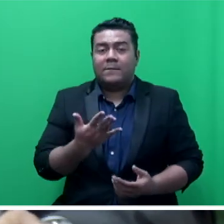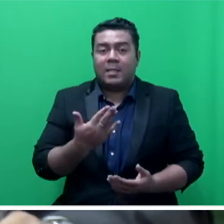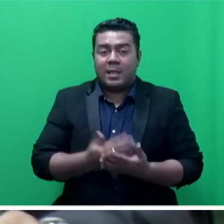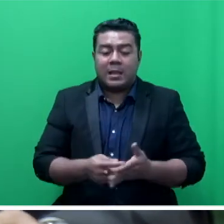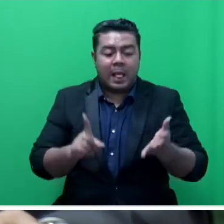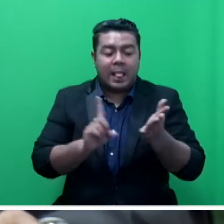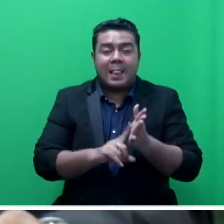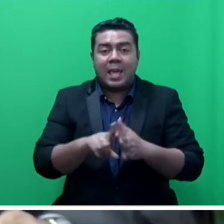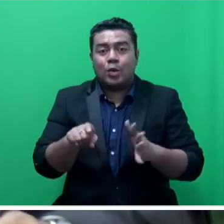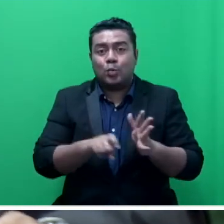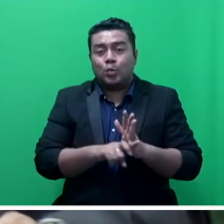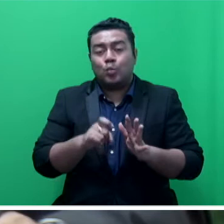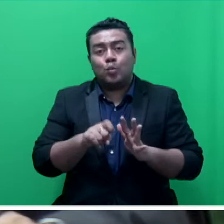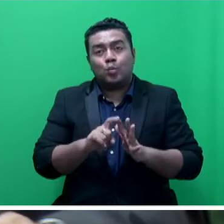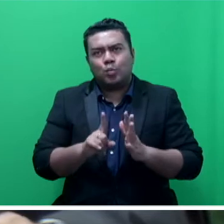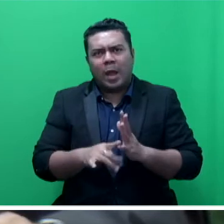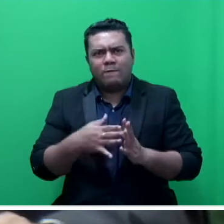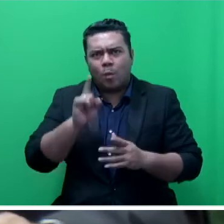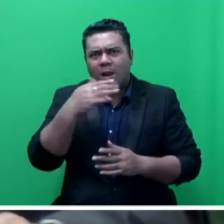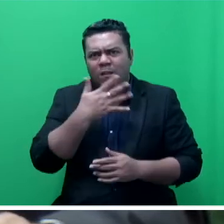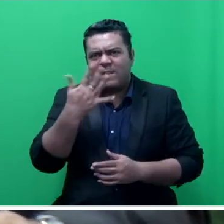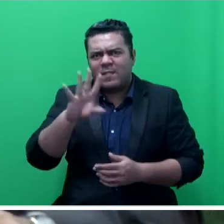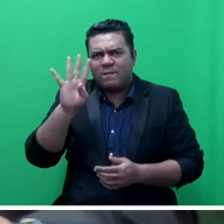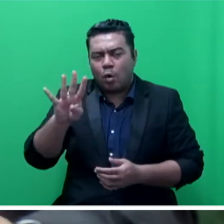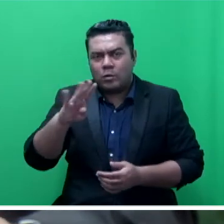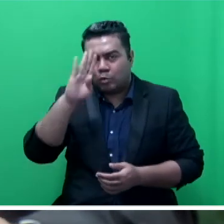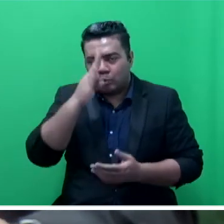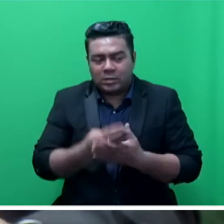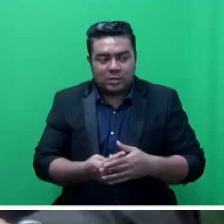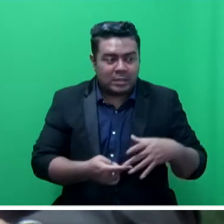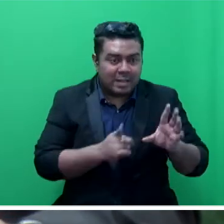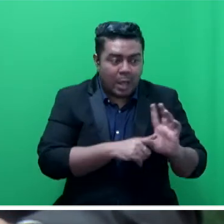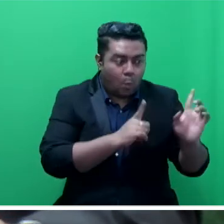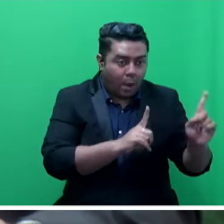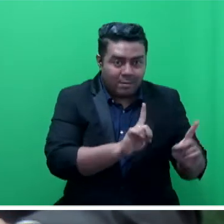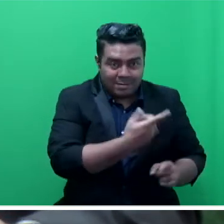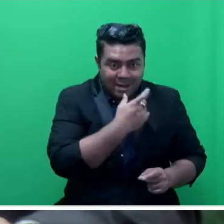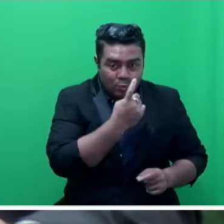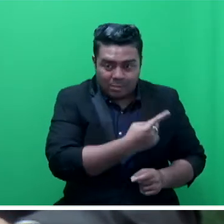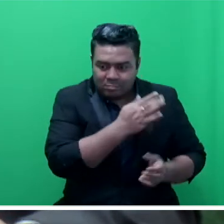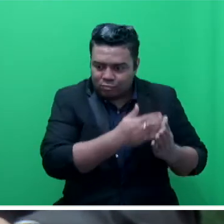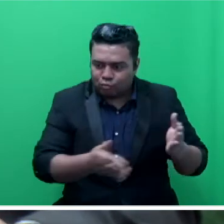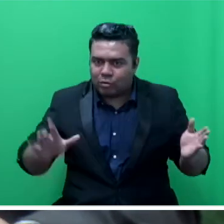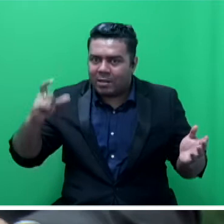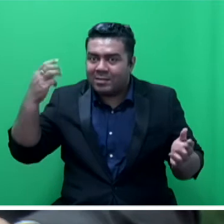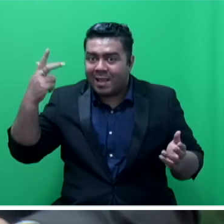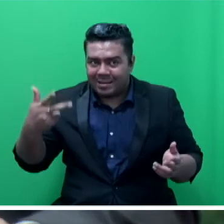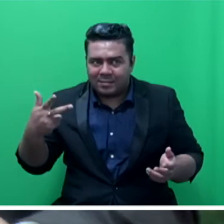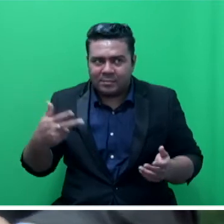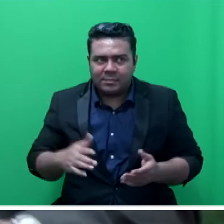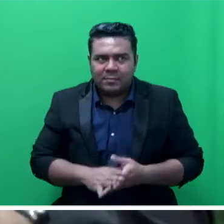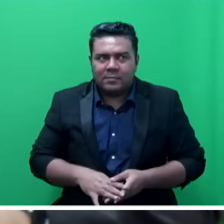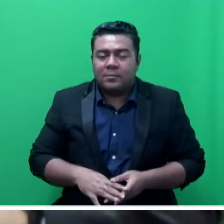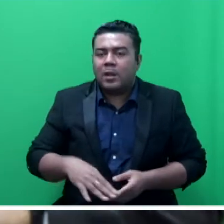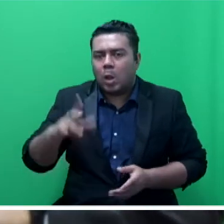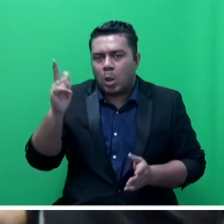Lekutu District School has 154 students from years 1 to 8. The lowest number of students in a class is